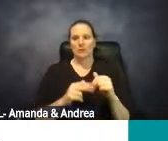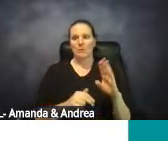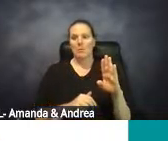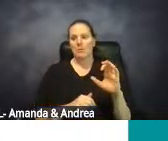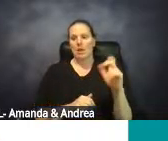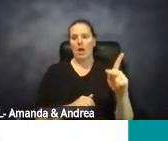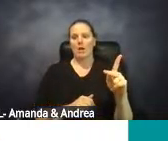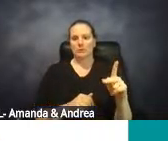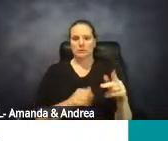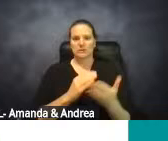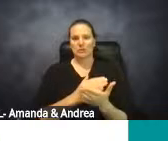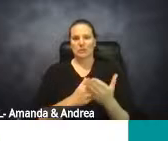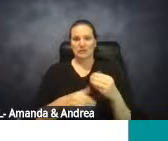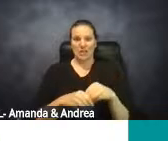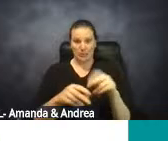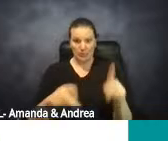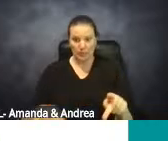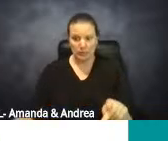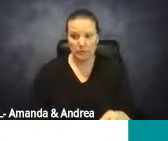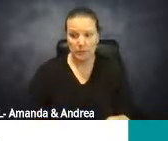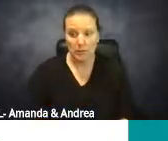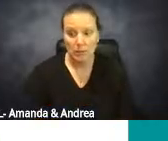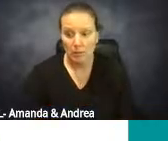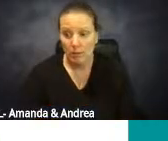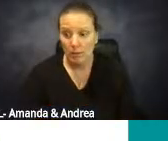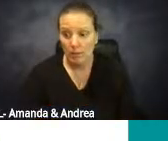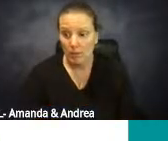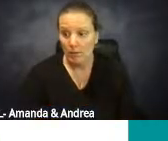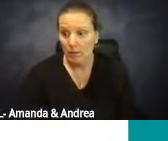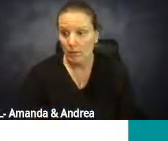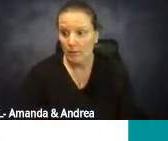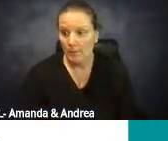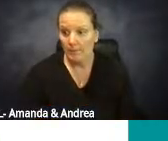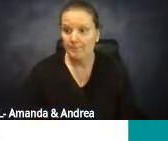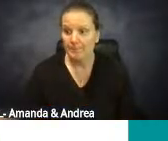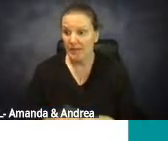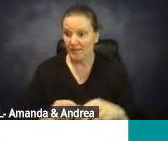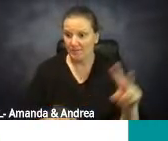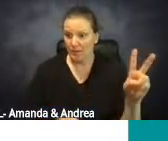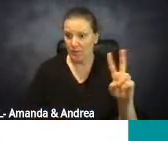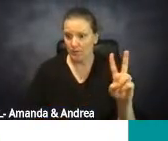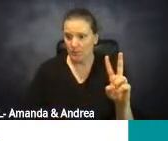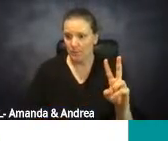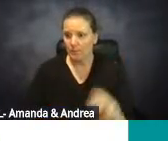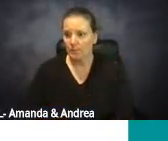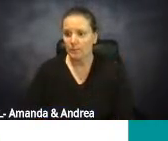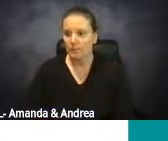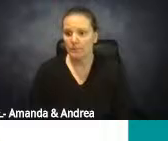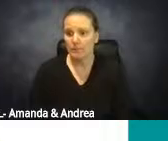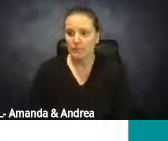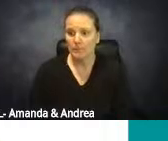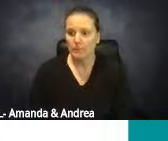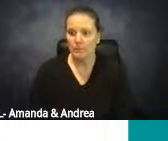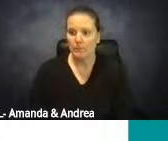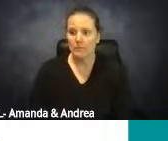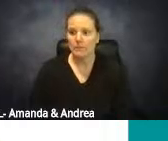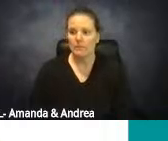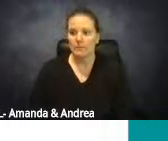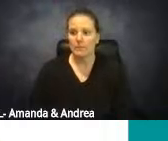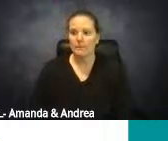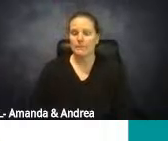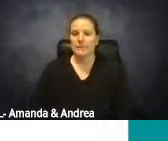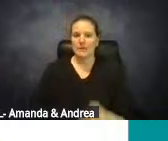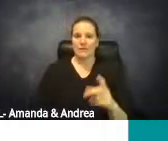in person at our offices in Vancouver. But both Oregon and Washington businesses,